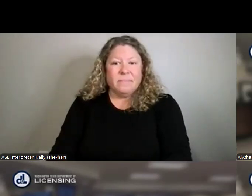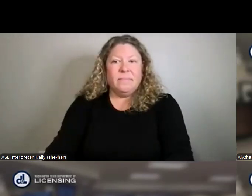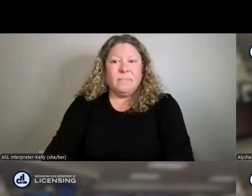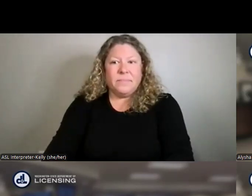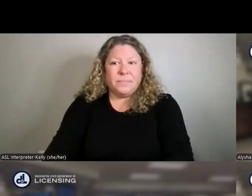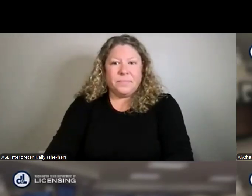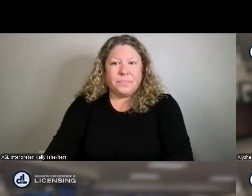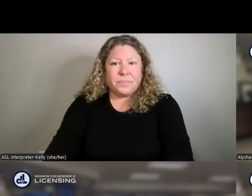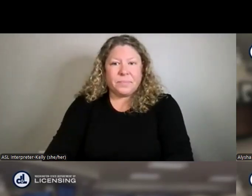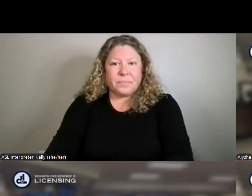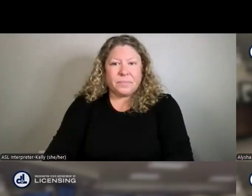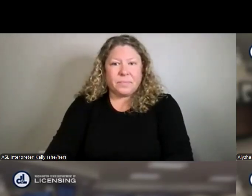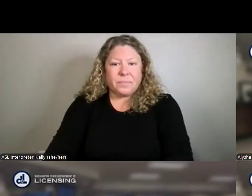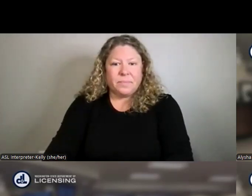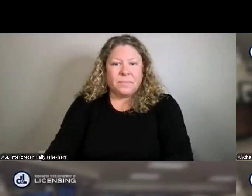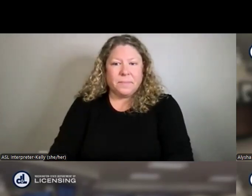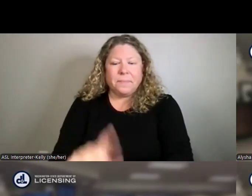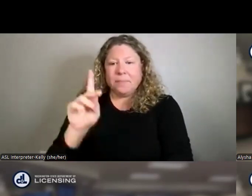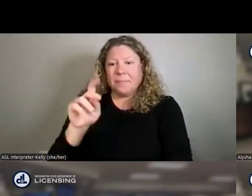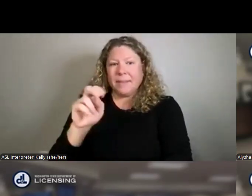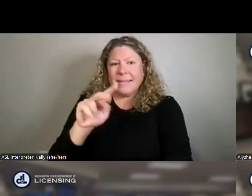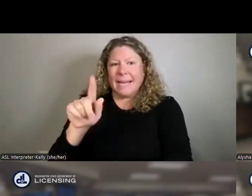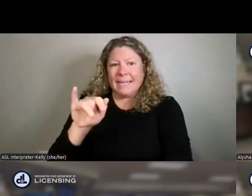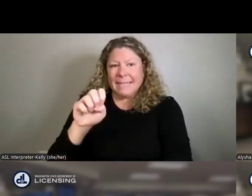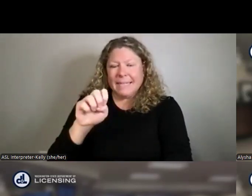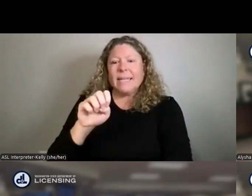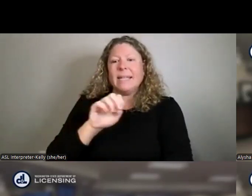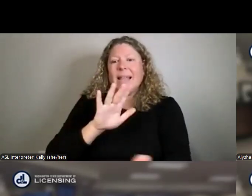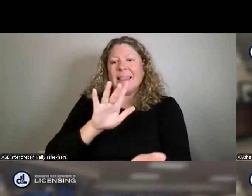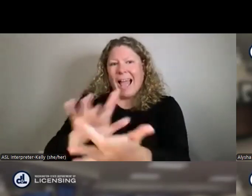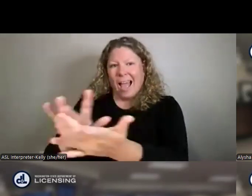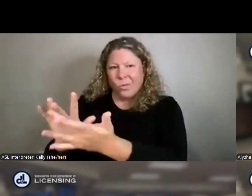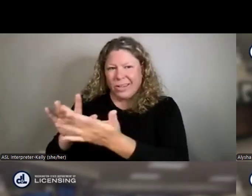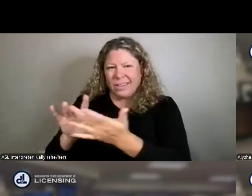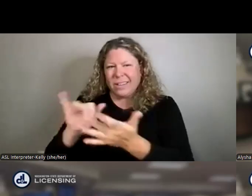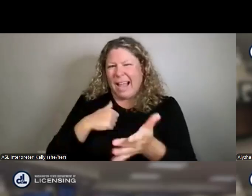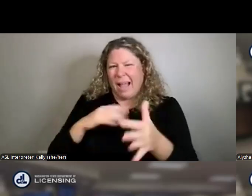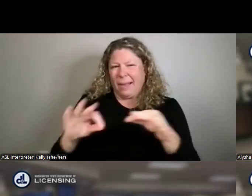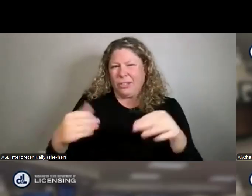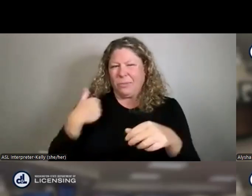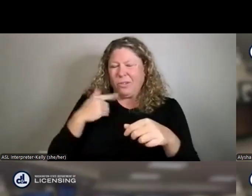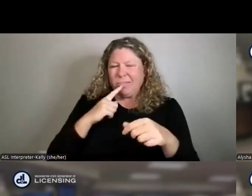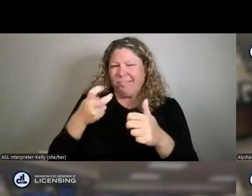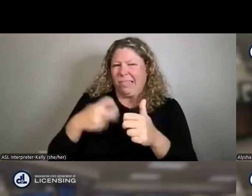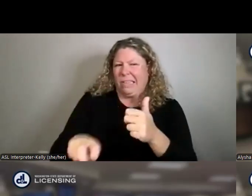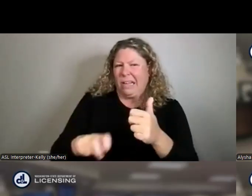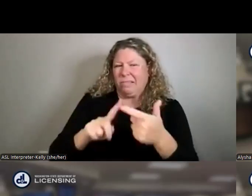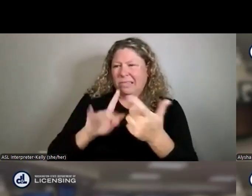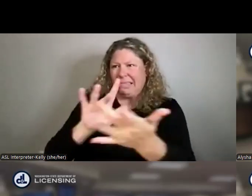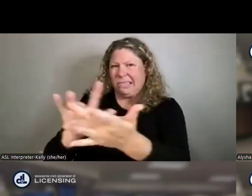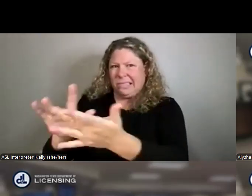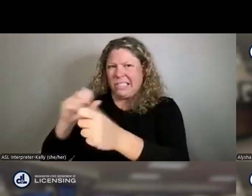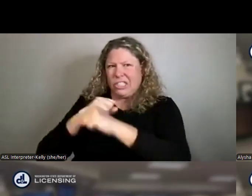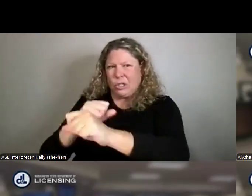I can talk about that. The outreach was, like I mentioned earlier, pretty difficult, trying to reach